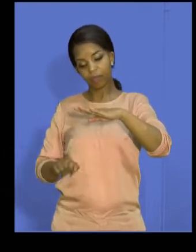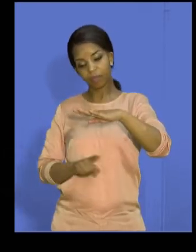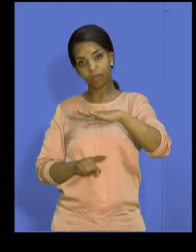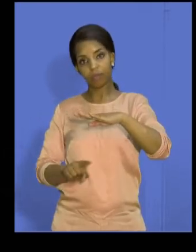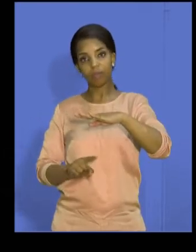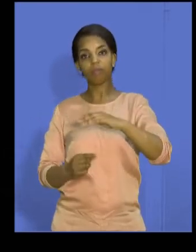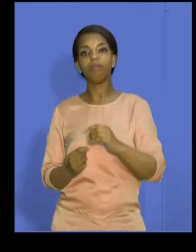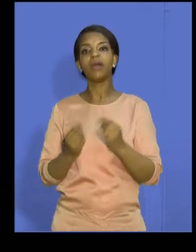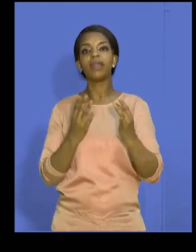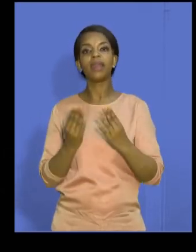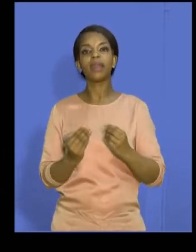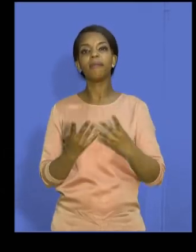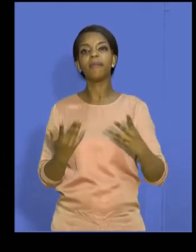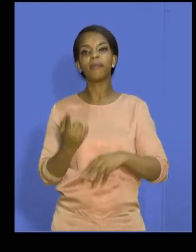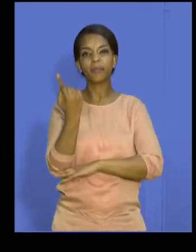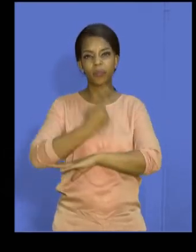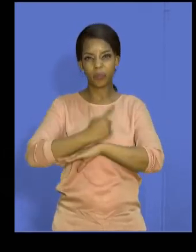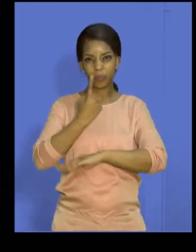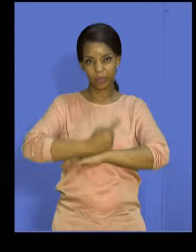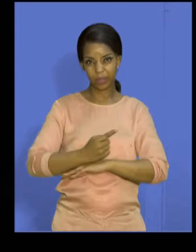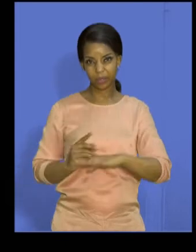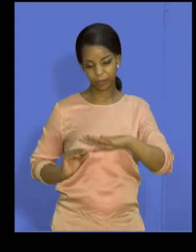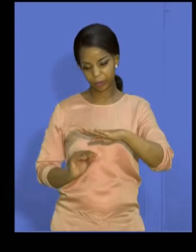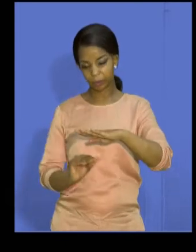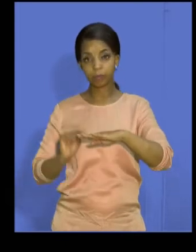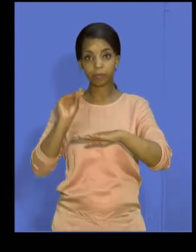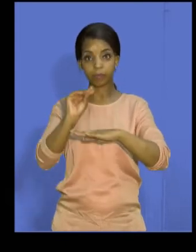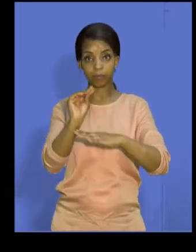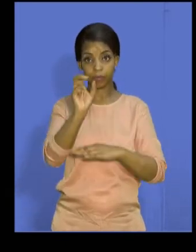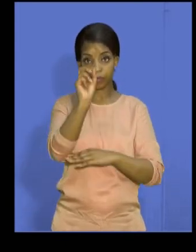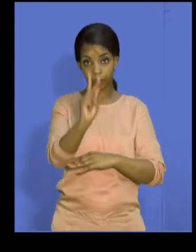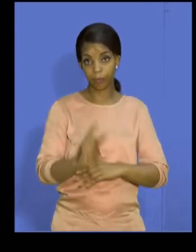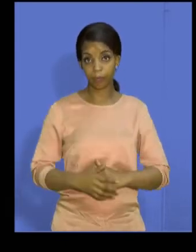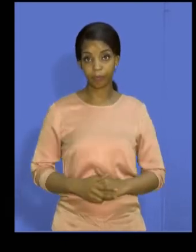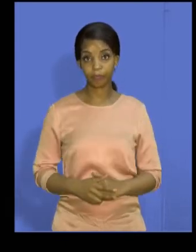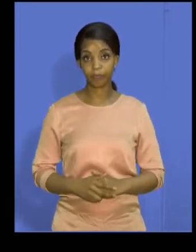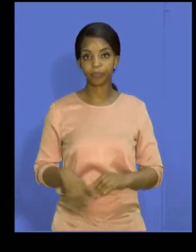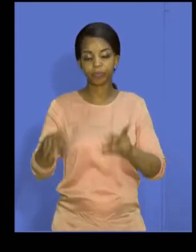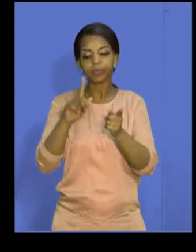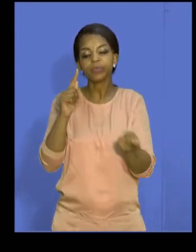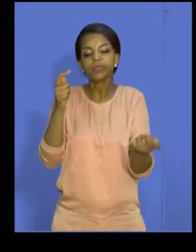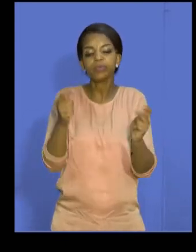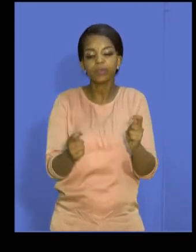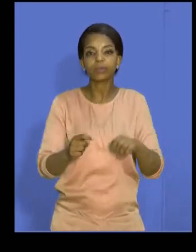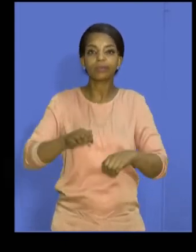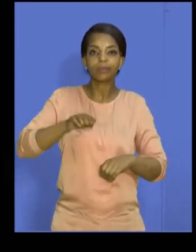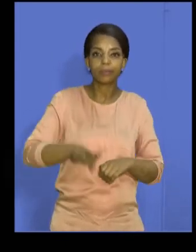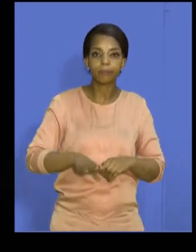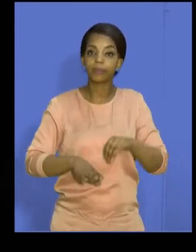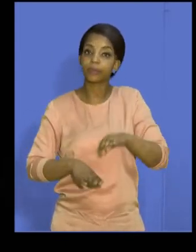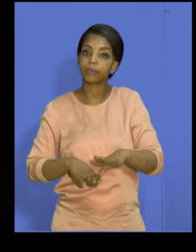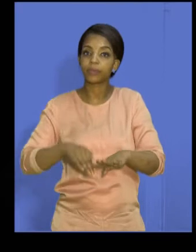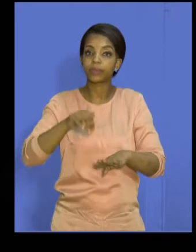in days, right? So our change in steps in this context will then